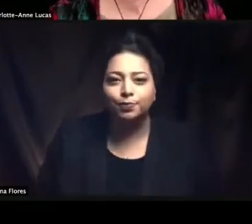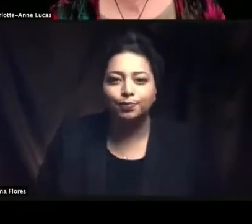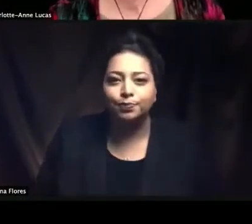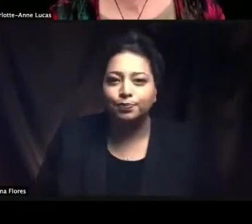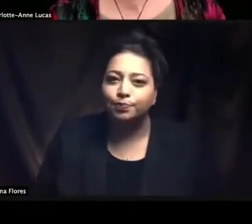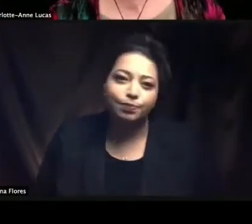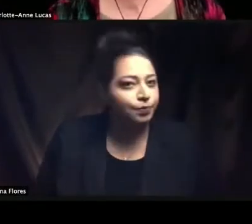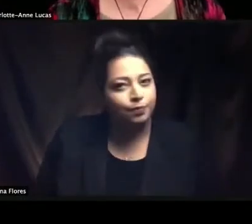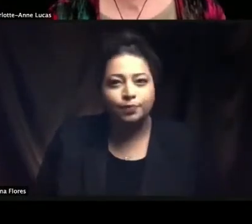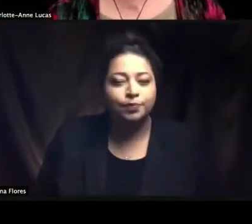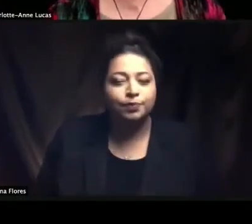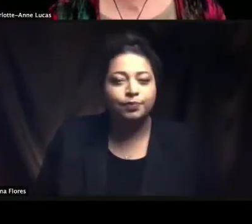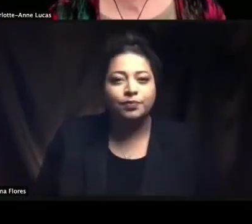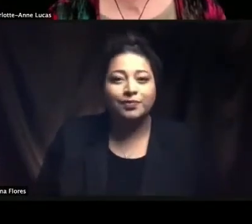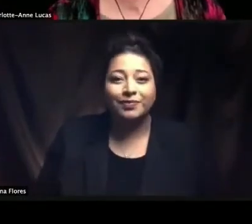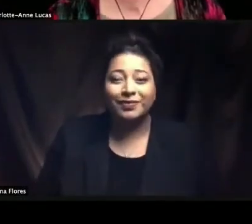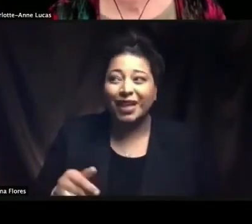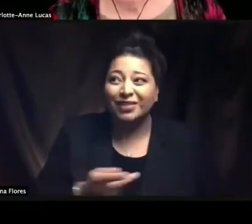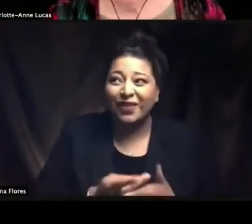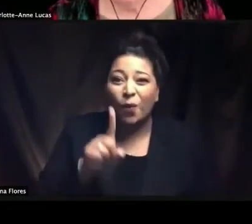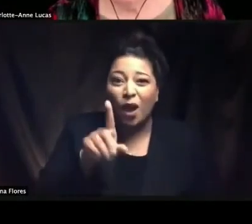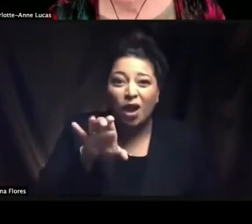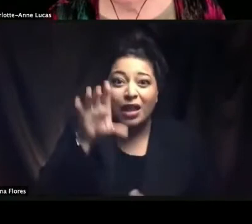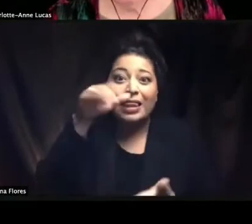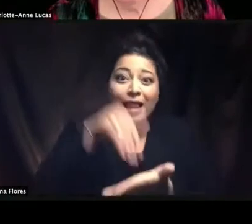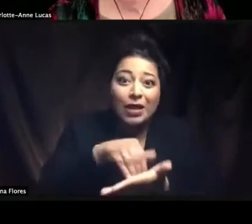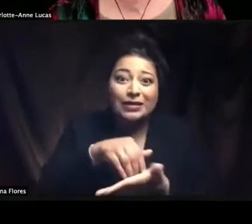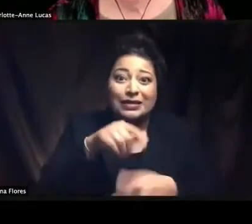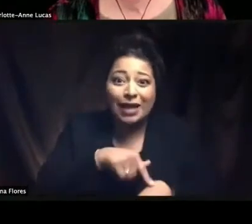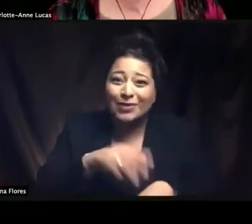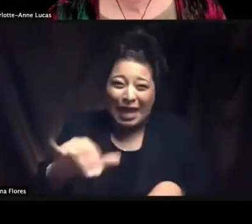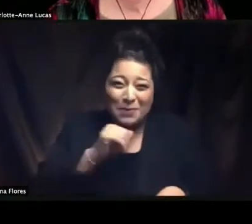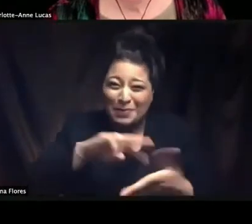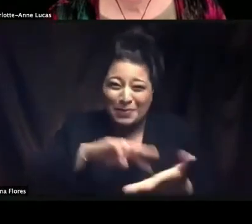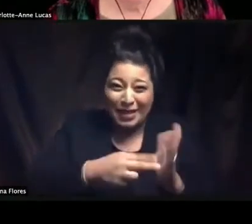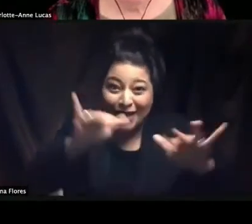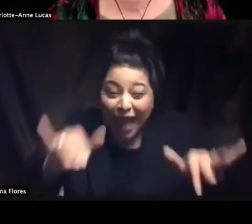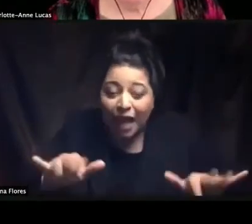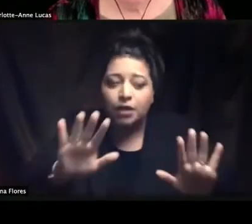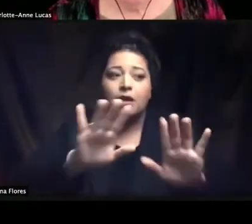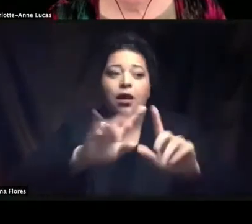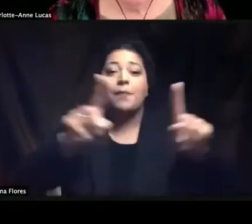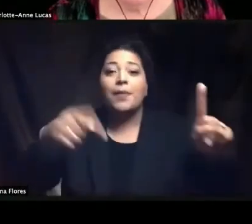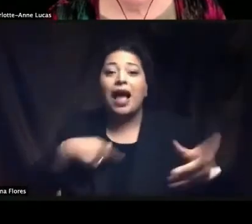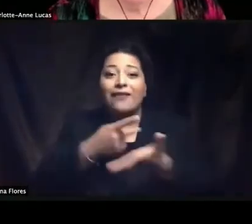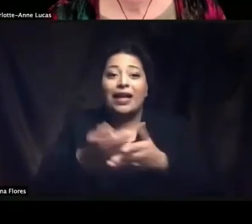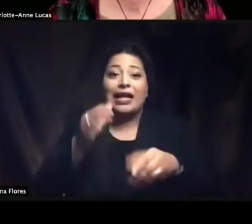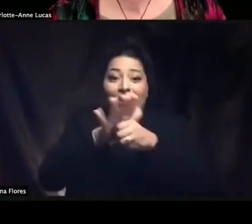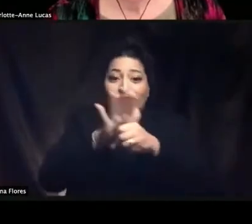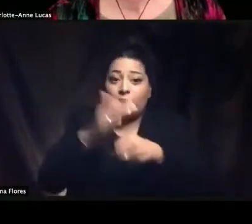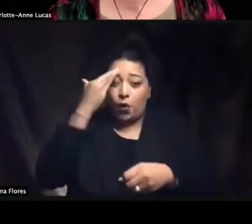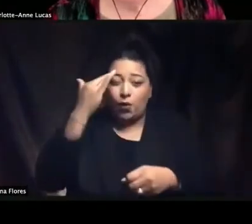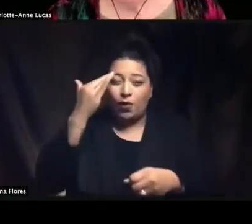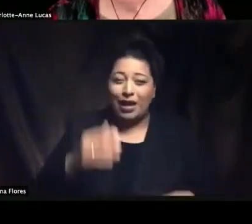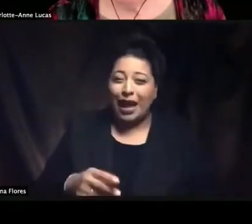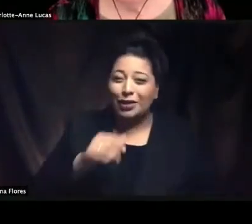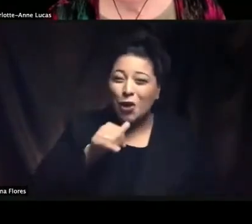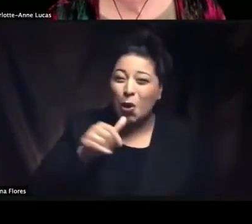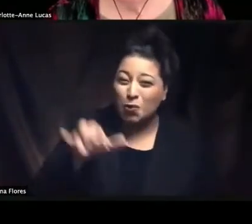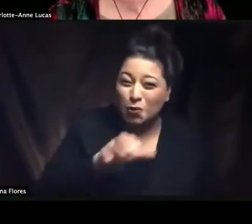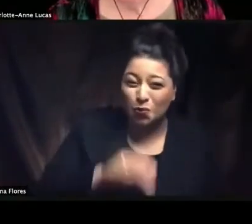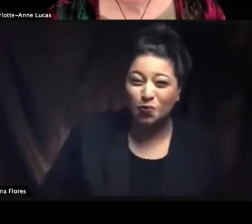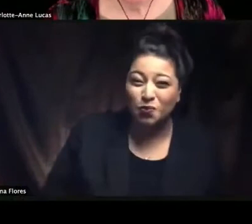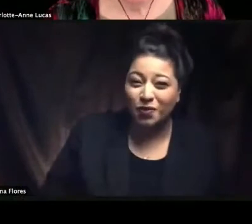failing 100,000 times, but I do believe I have failed enough to know what not to do. You can't